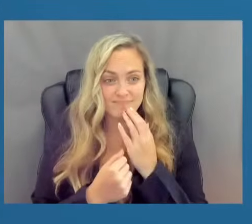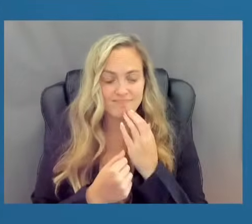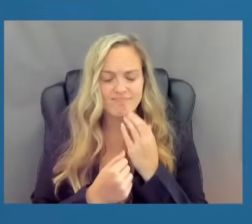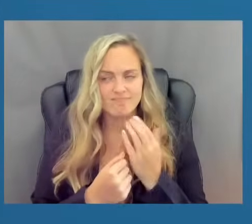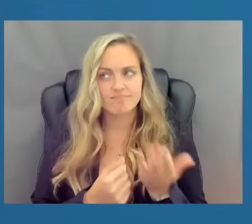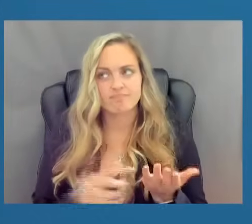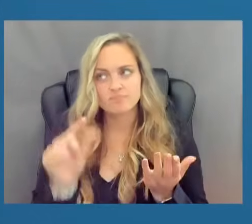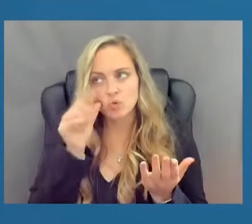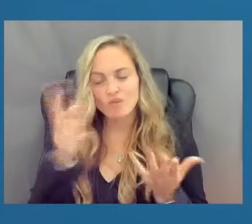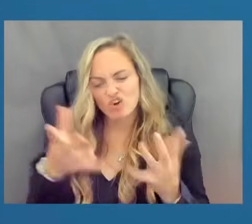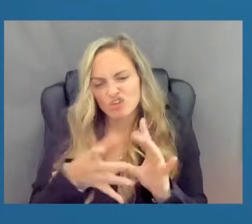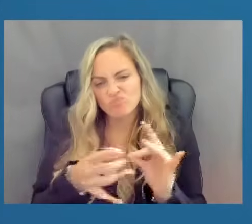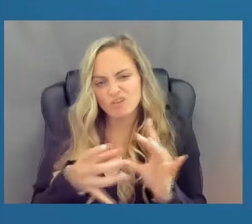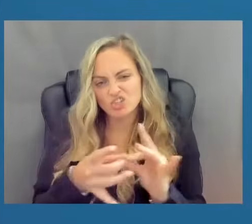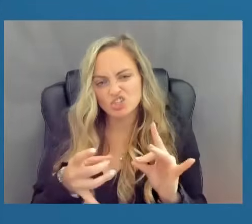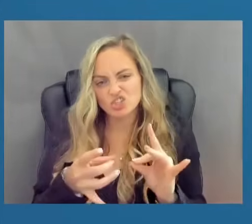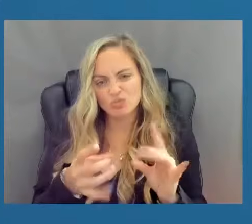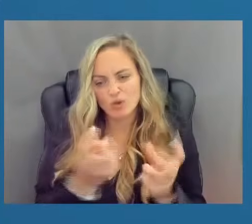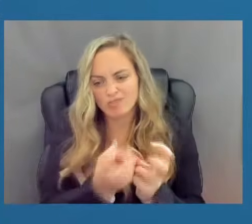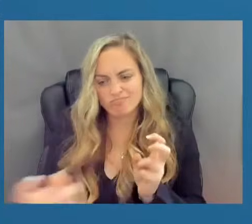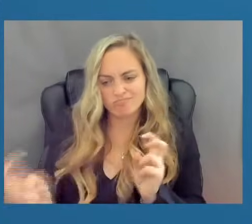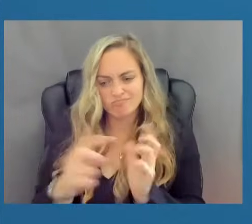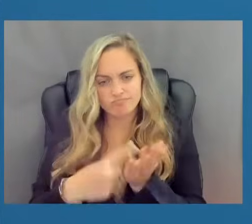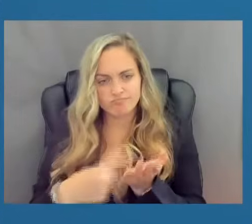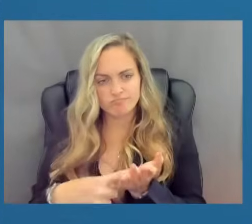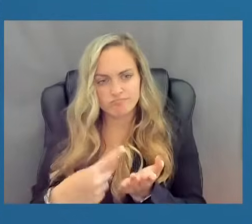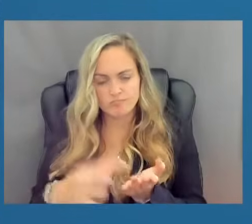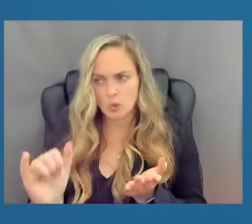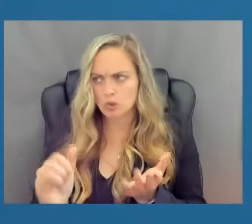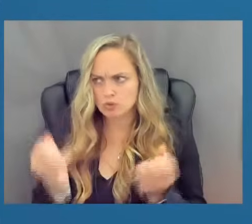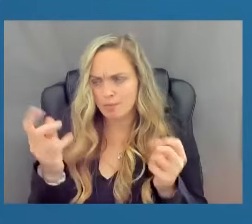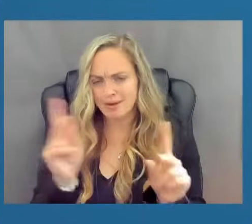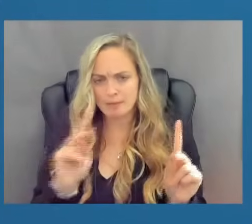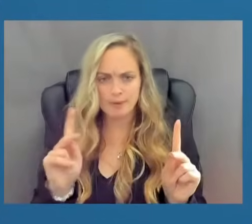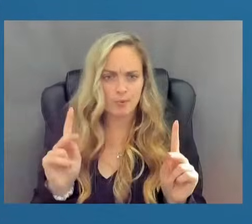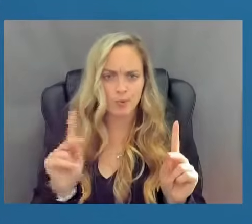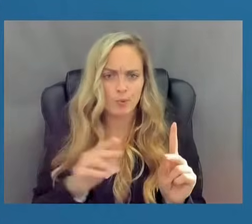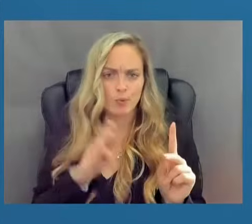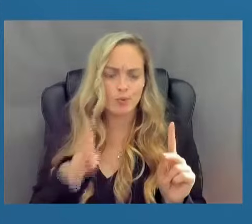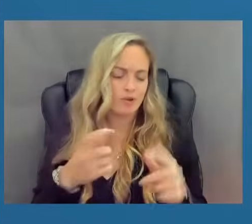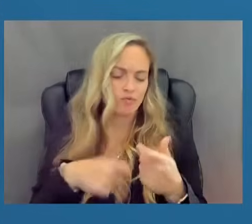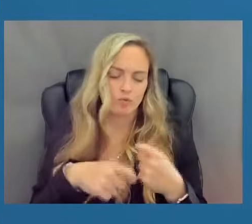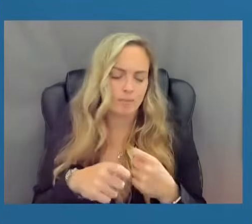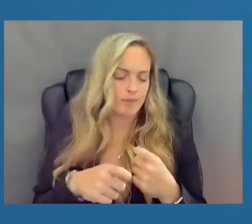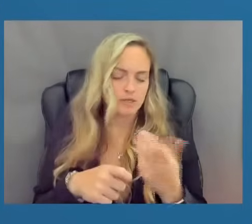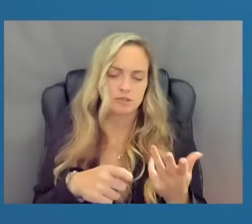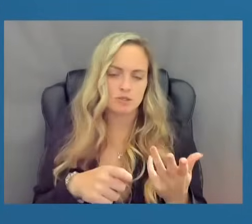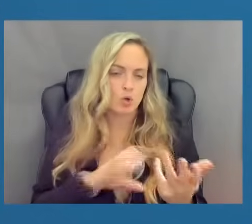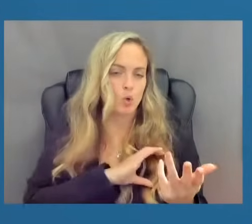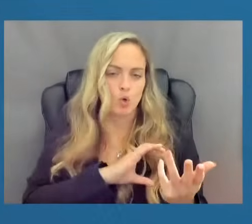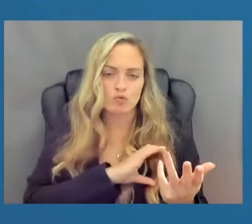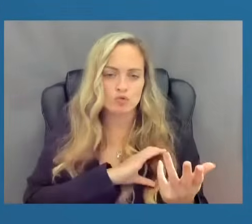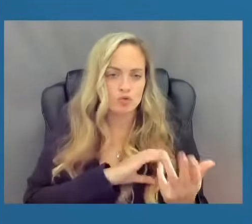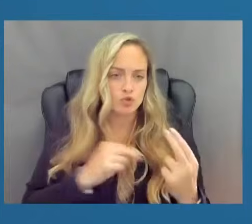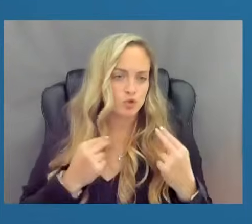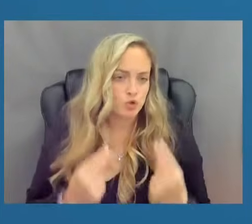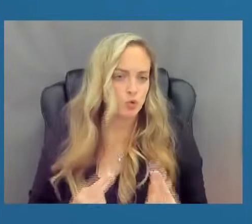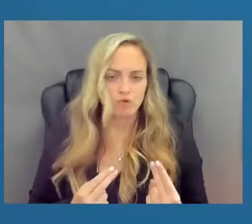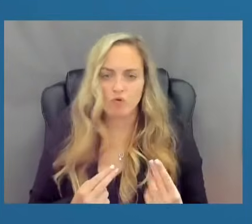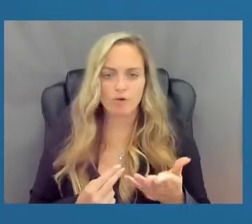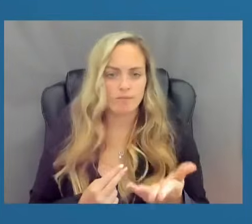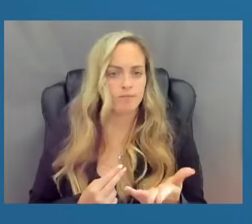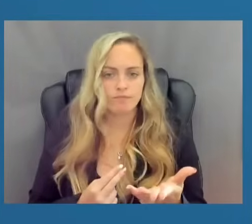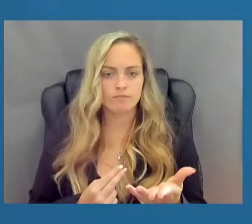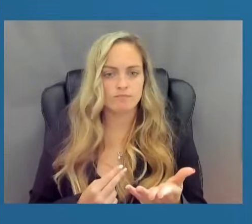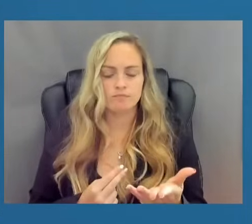Governor mentioned in the roundtable, as well as many other people, you will never replace officers in uniform when it comes to crime